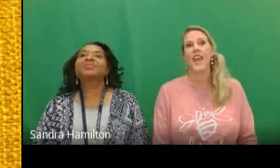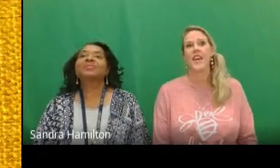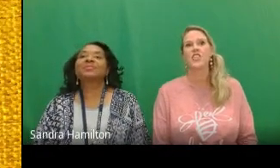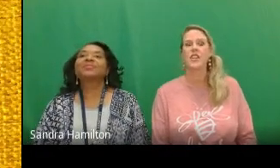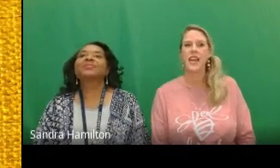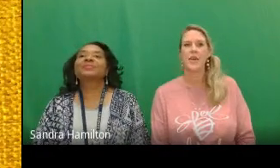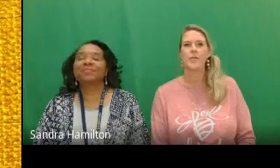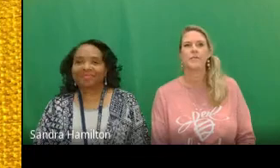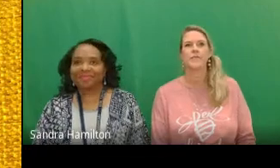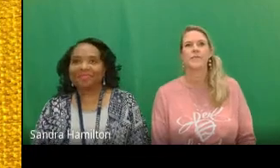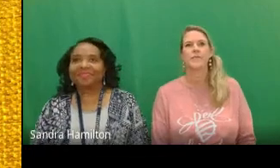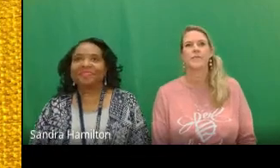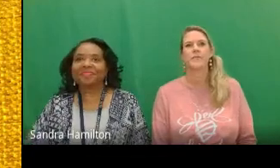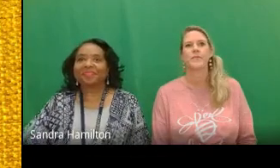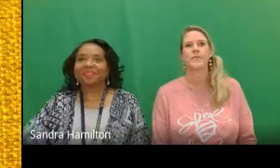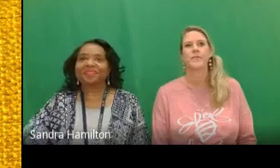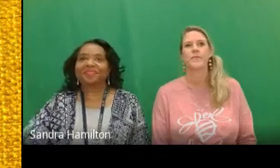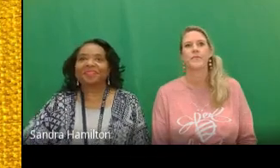meteorologist, Cash, now.